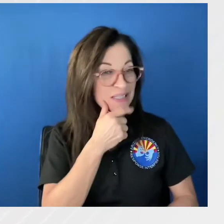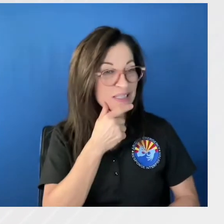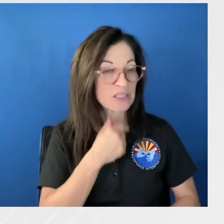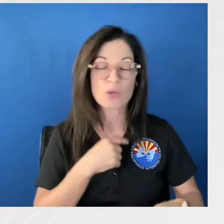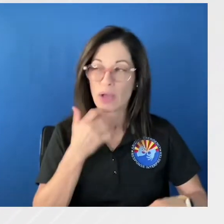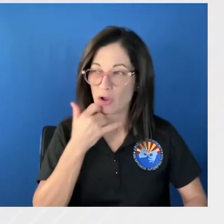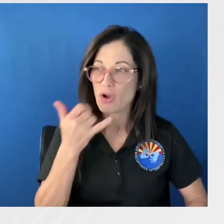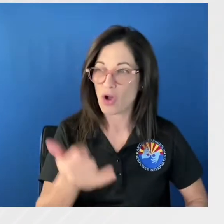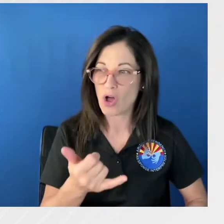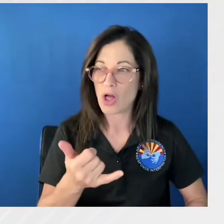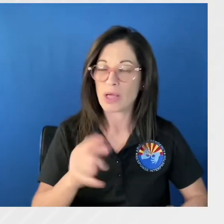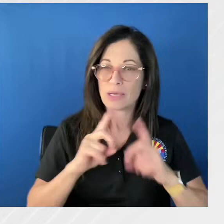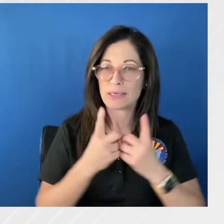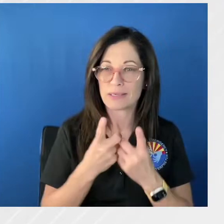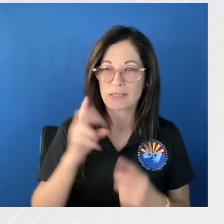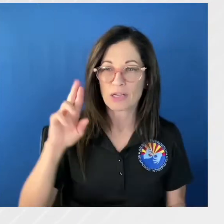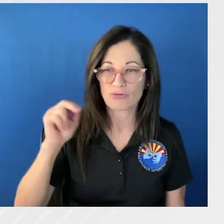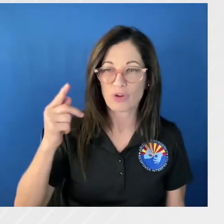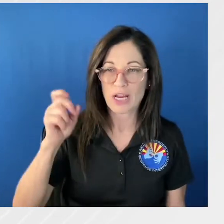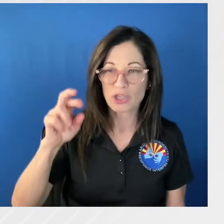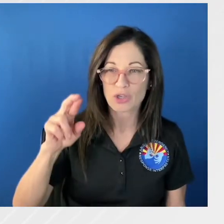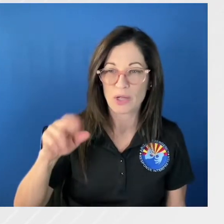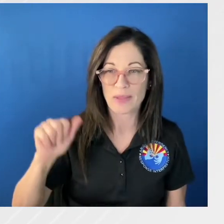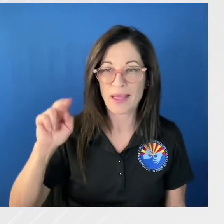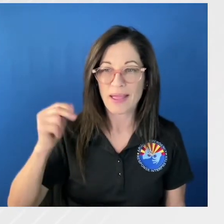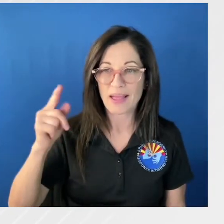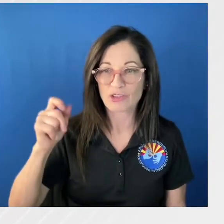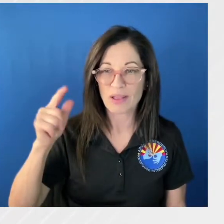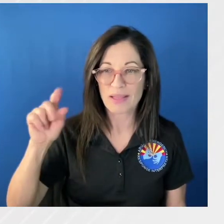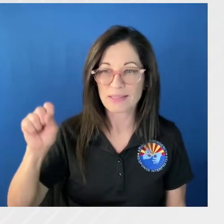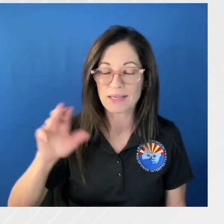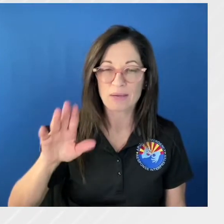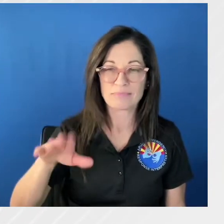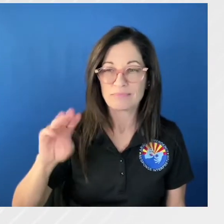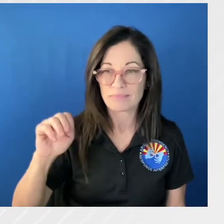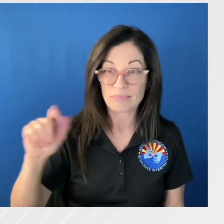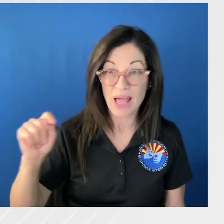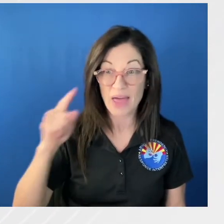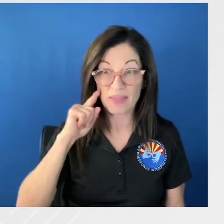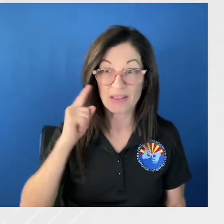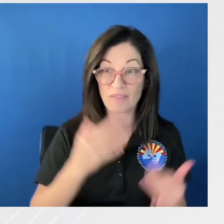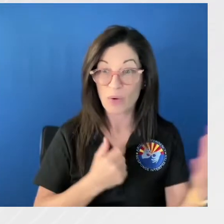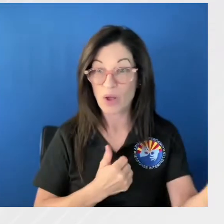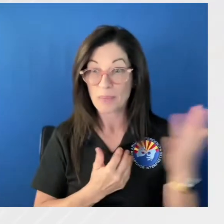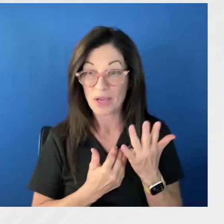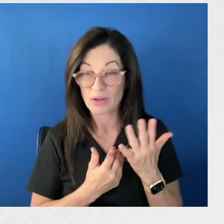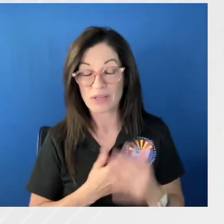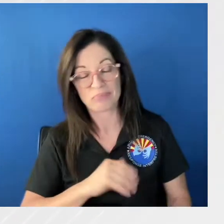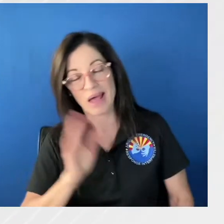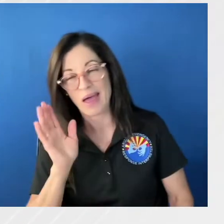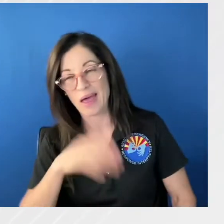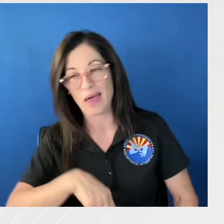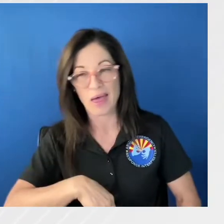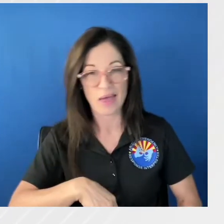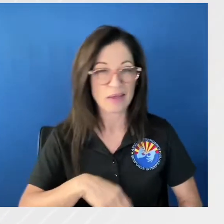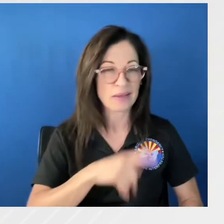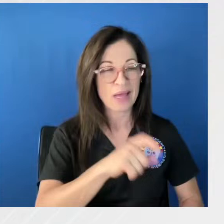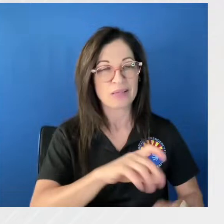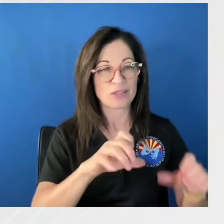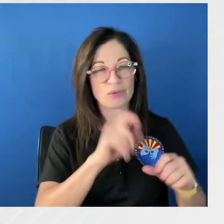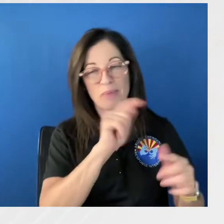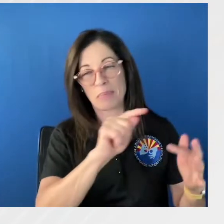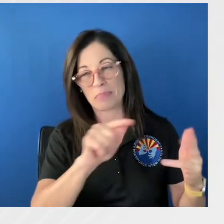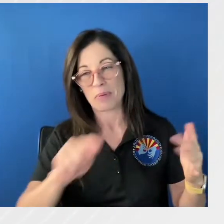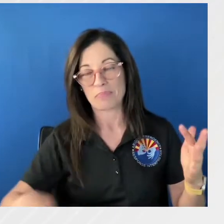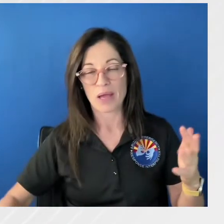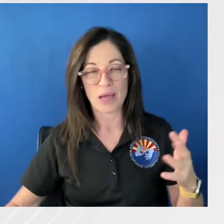I call the district ranger on the Angeles, and I'm like, hey, Matt, do you think the fire's going to come my way? He's like, no, I think he's got to do all this and all